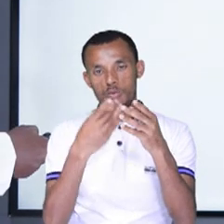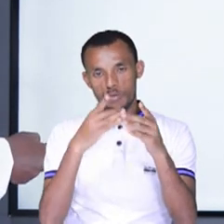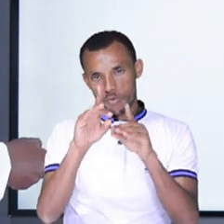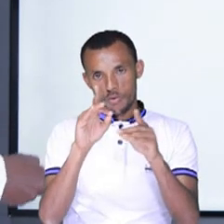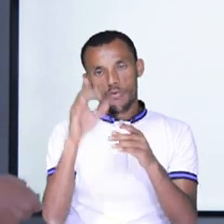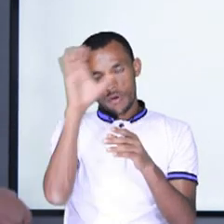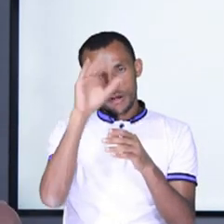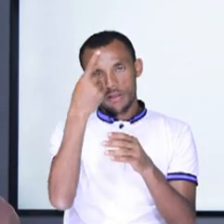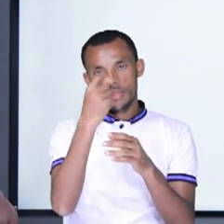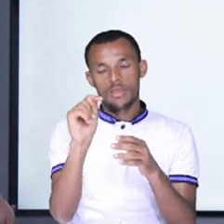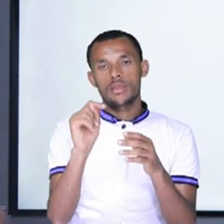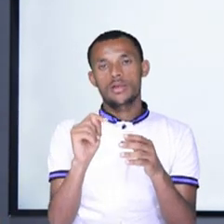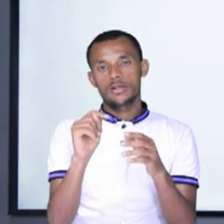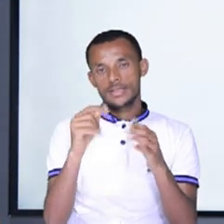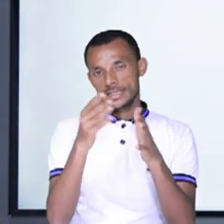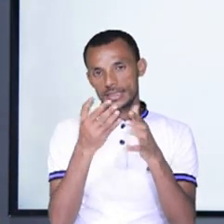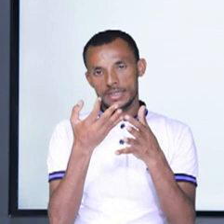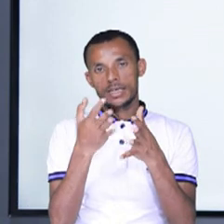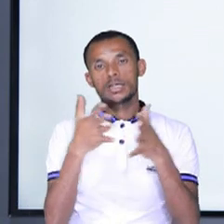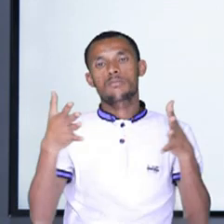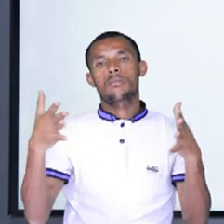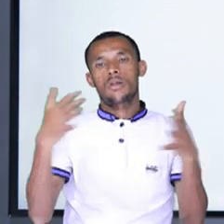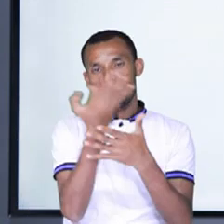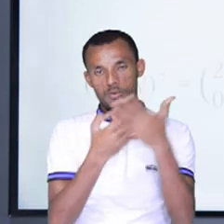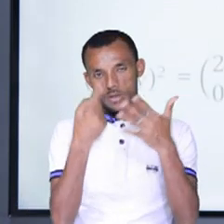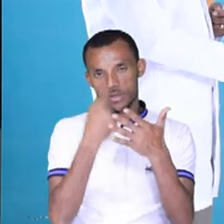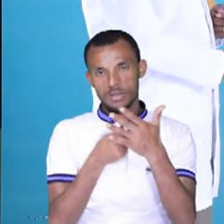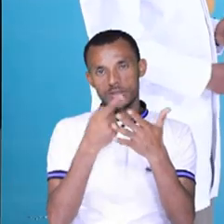find the expanded form of this given expression?